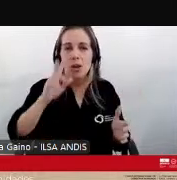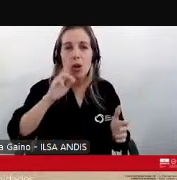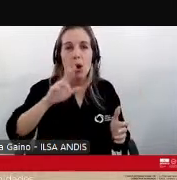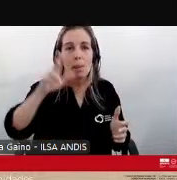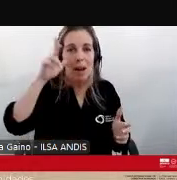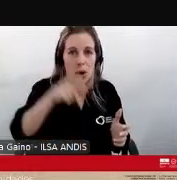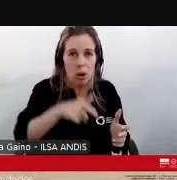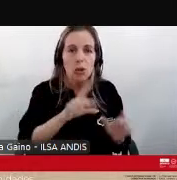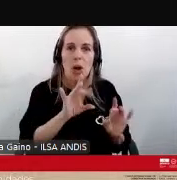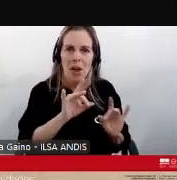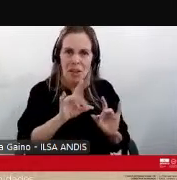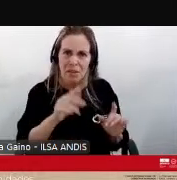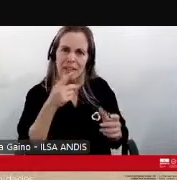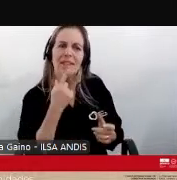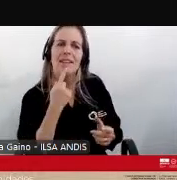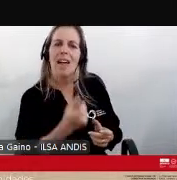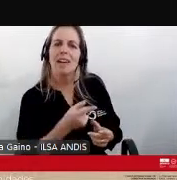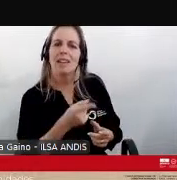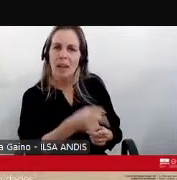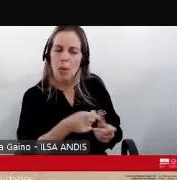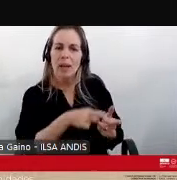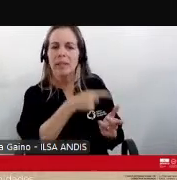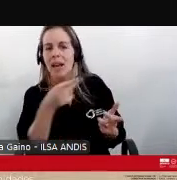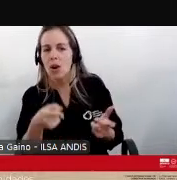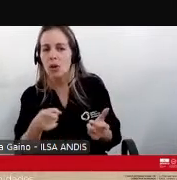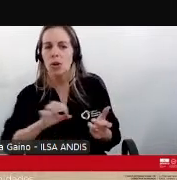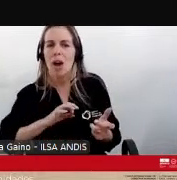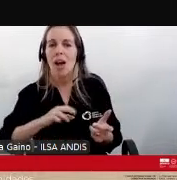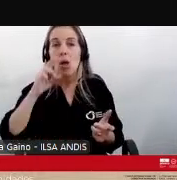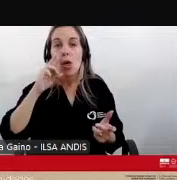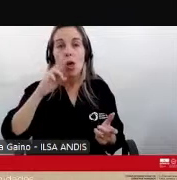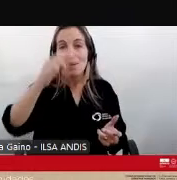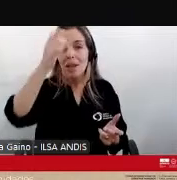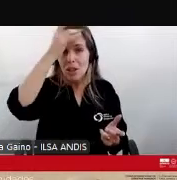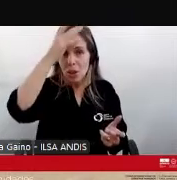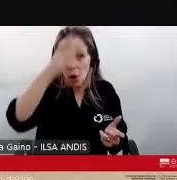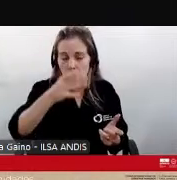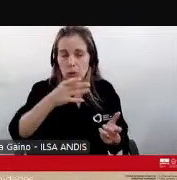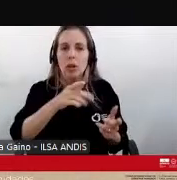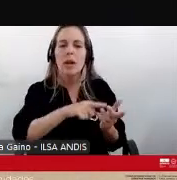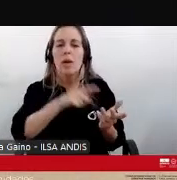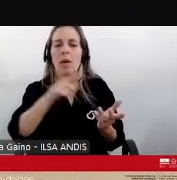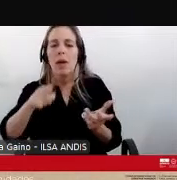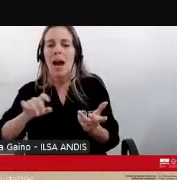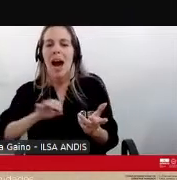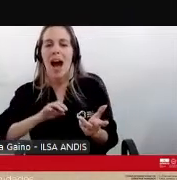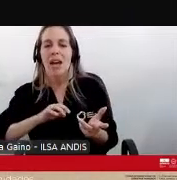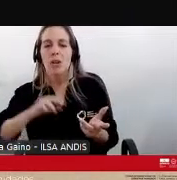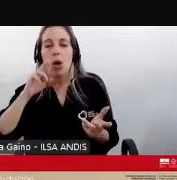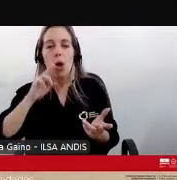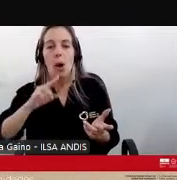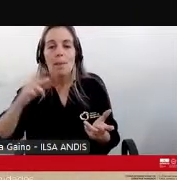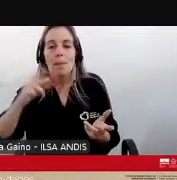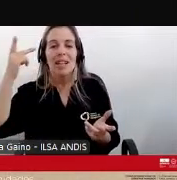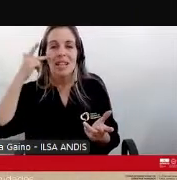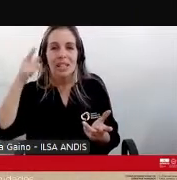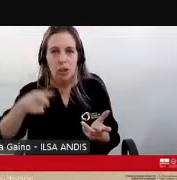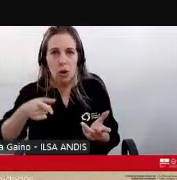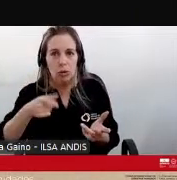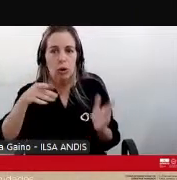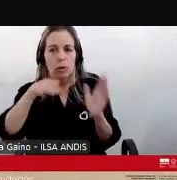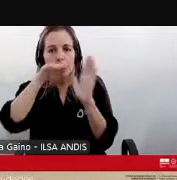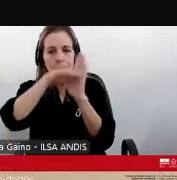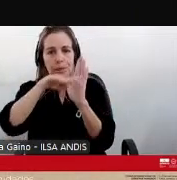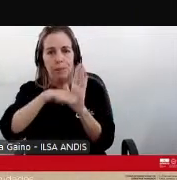Guidelines concerning the measurement of forced labor of 2018, and the most recent hard to see, hard to